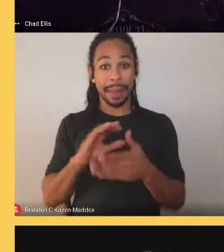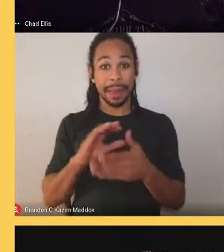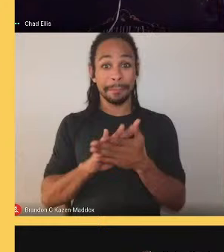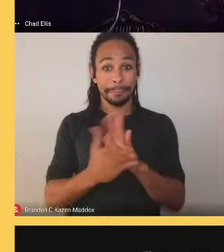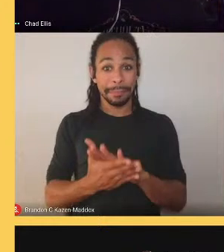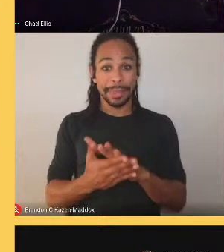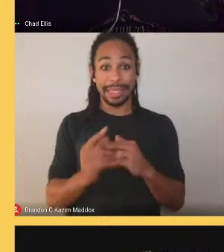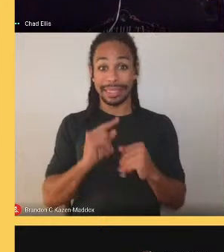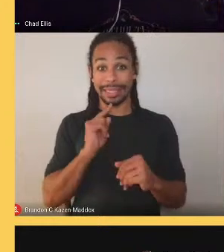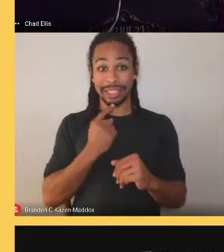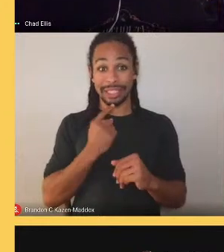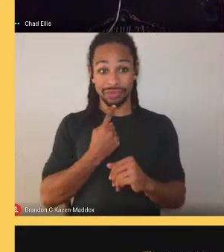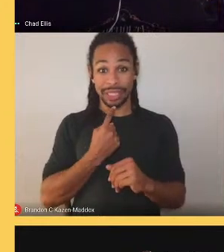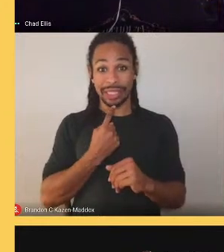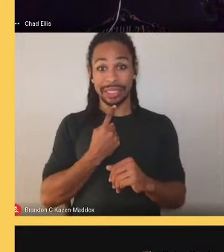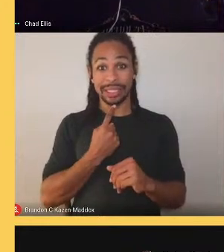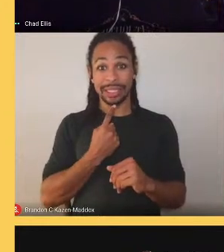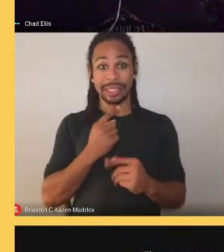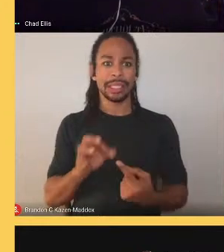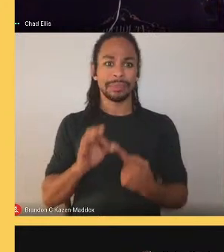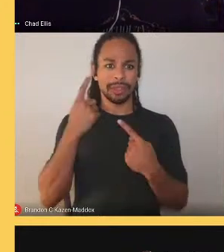kids. And